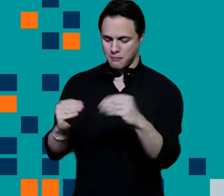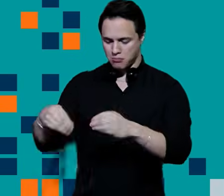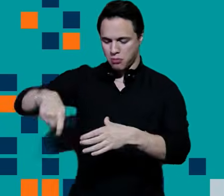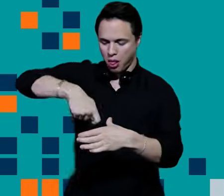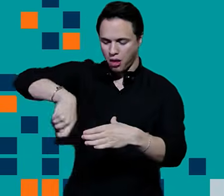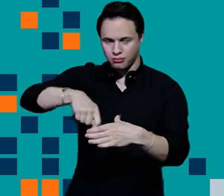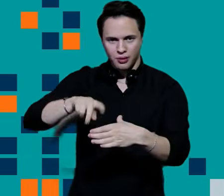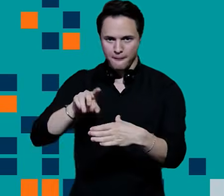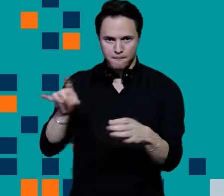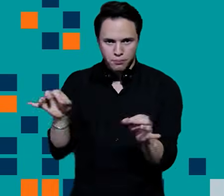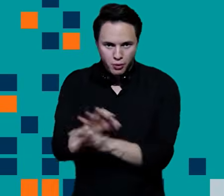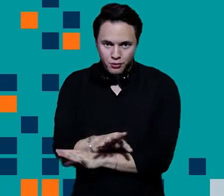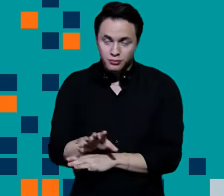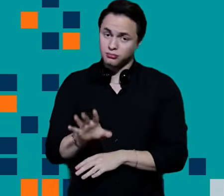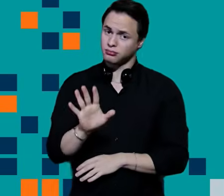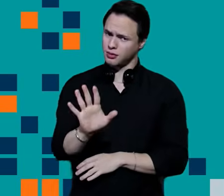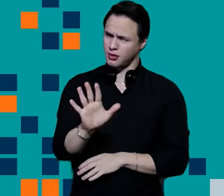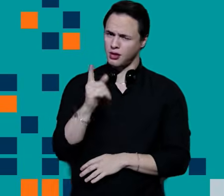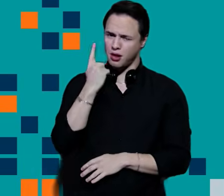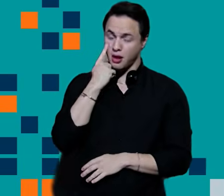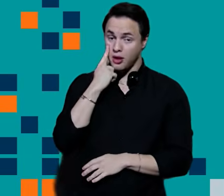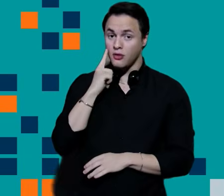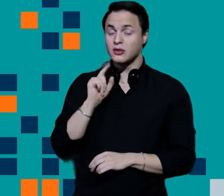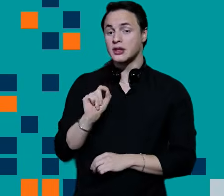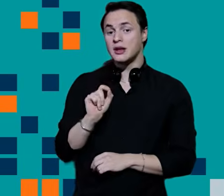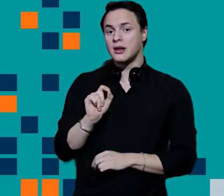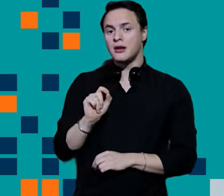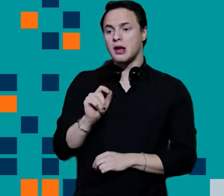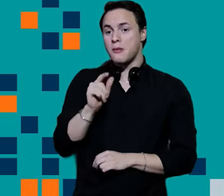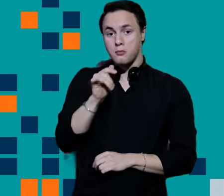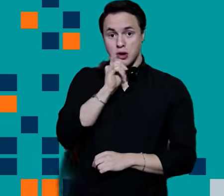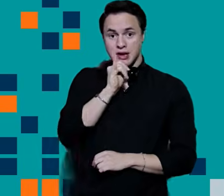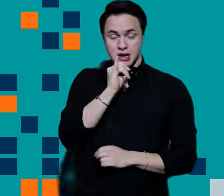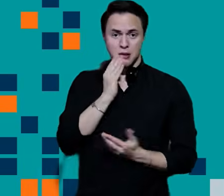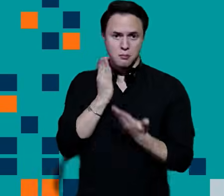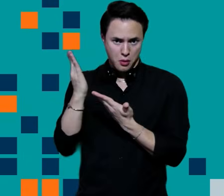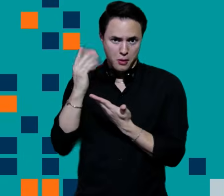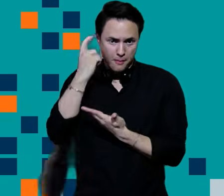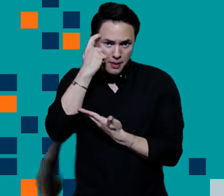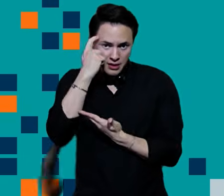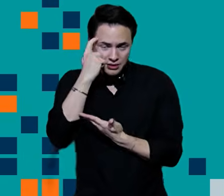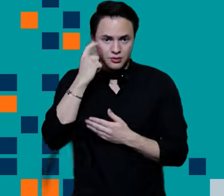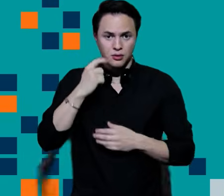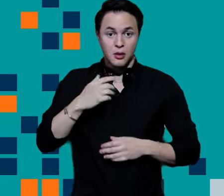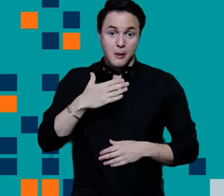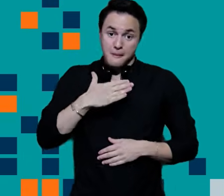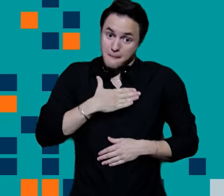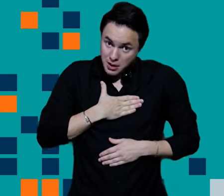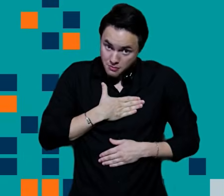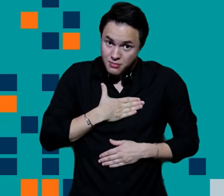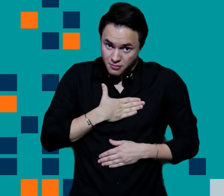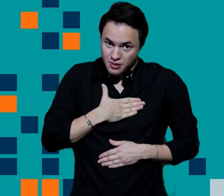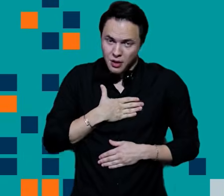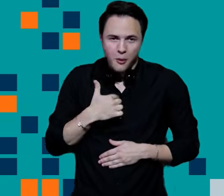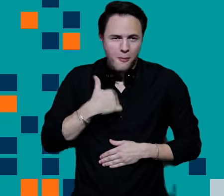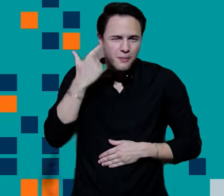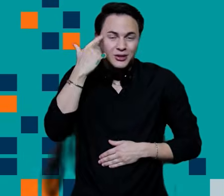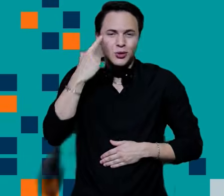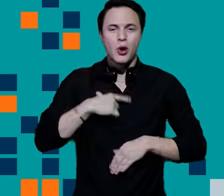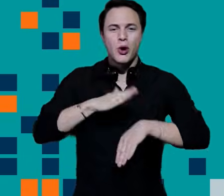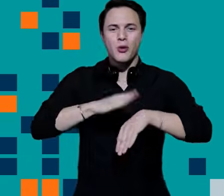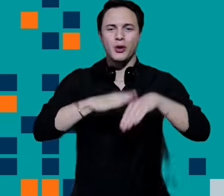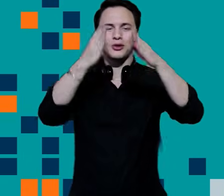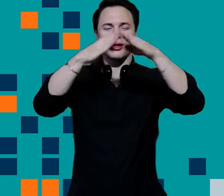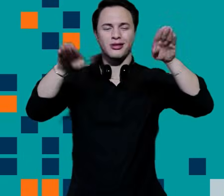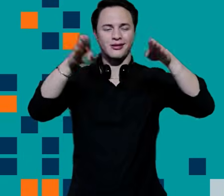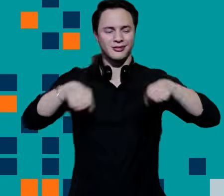that? Take cinnamon, for example. For me, with cinnamon, I think of Christmas time, maybe a